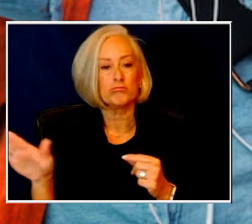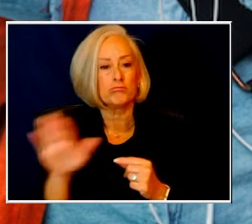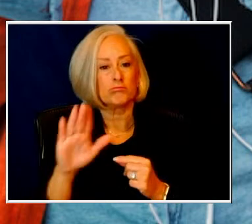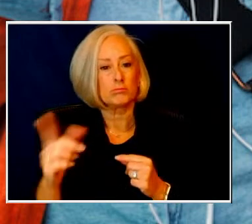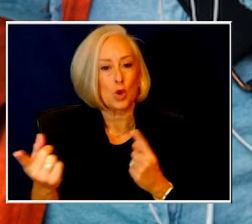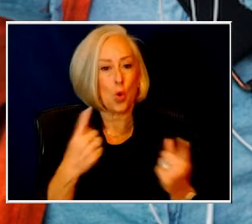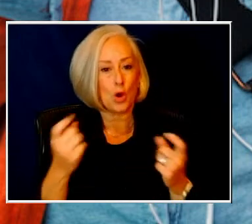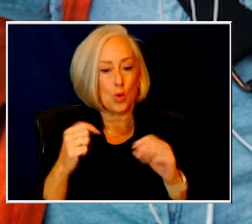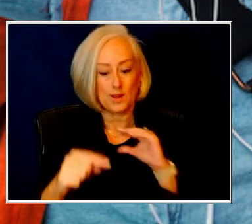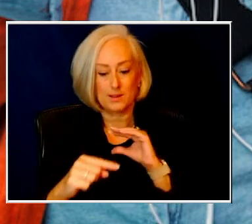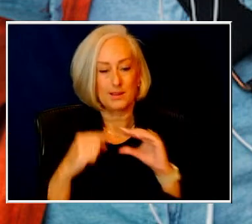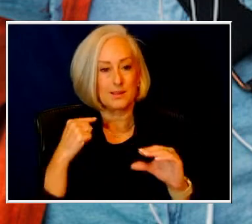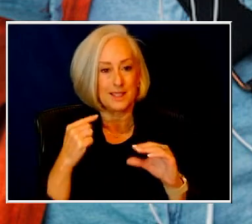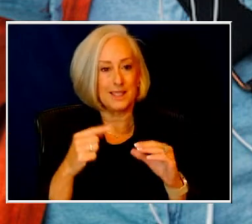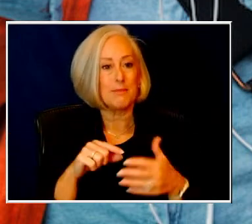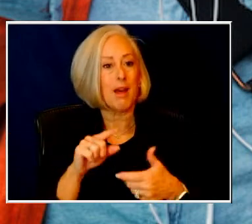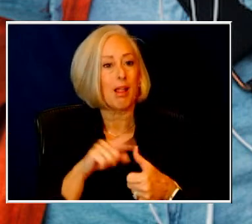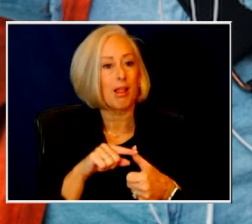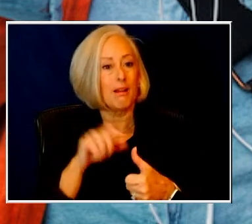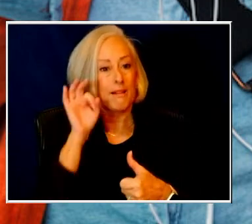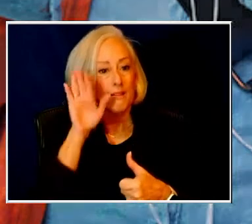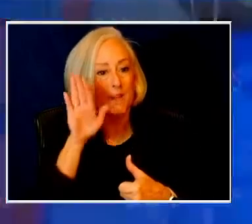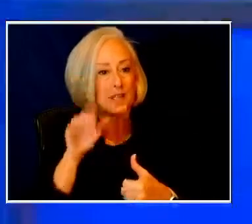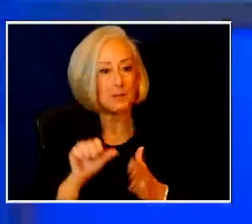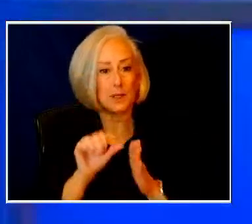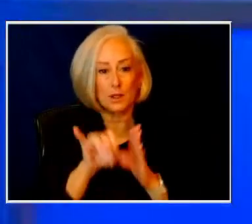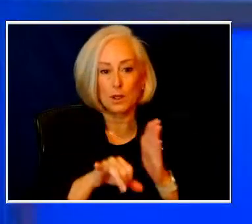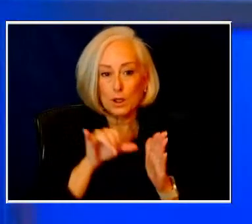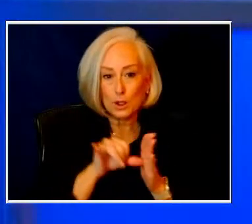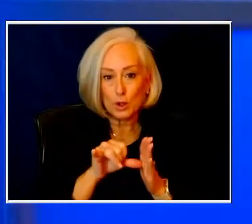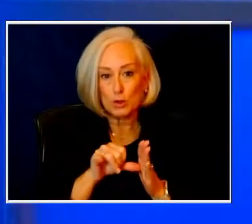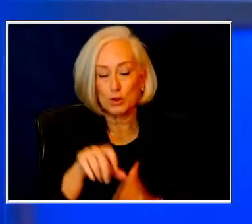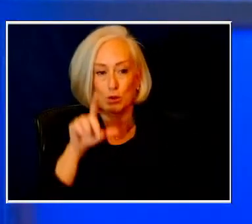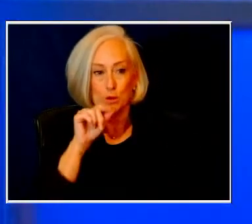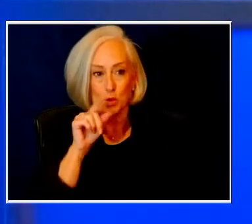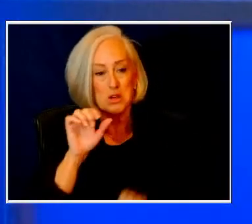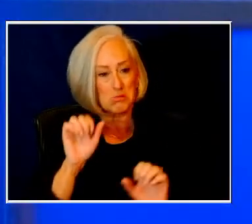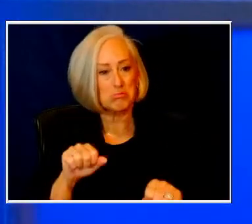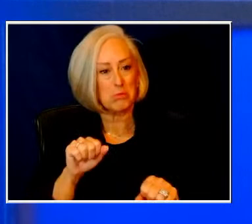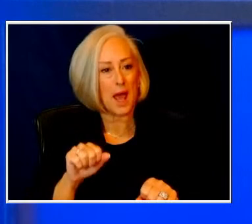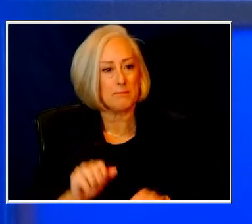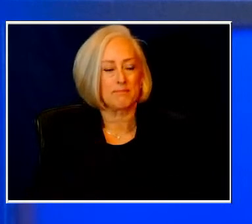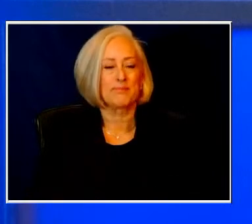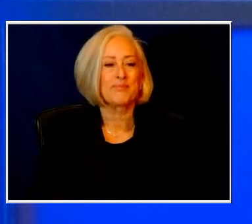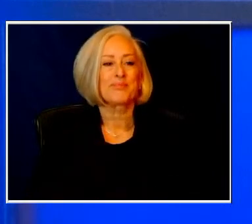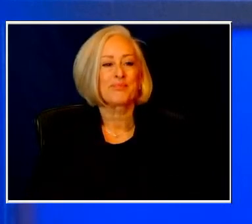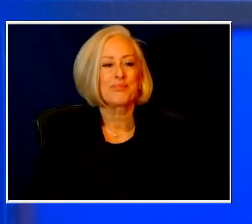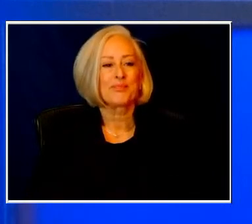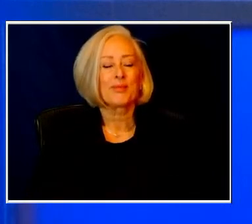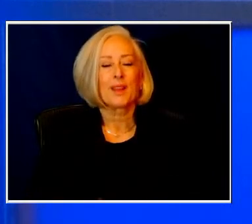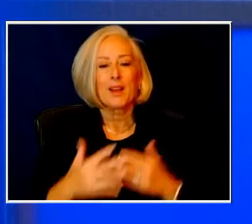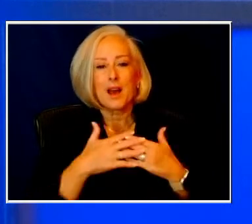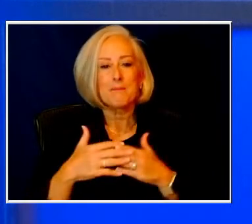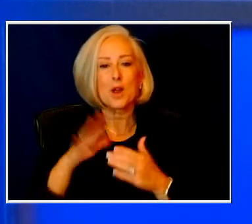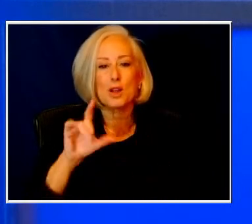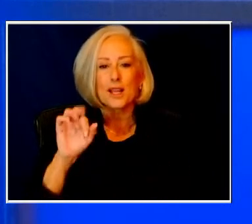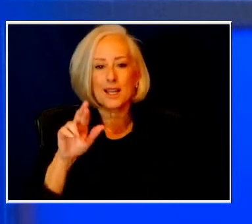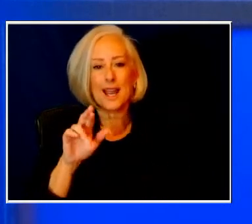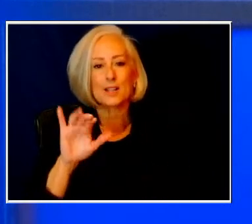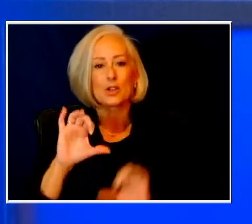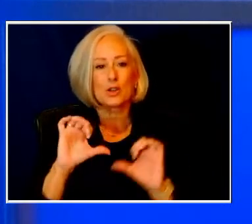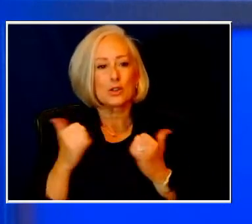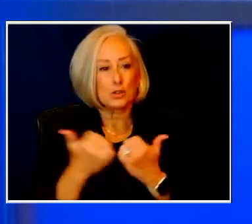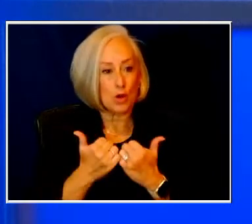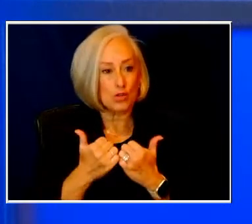of course you can place them in the chat below. The American Childhood Cancer Organization found childhood cancer rates have been rising slightly